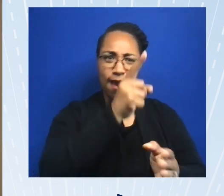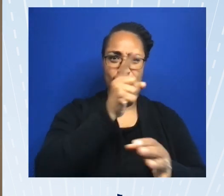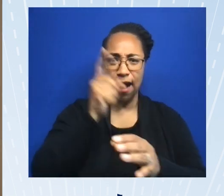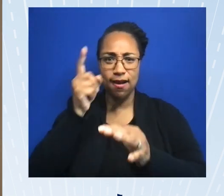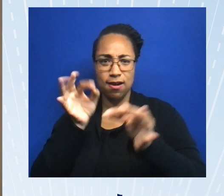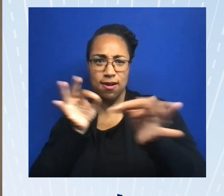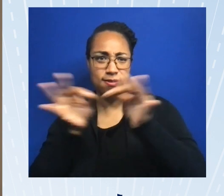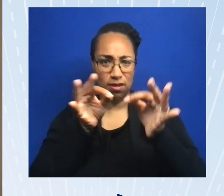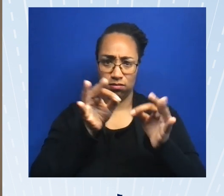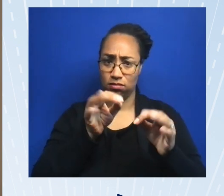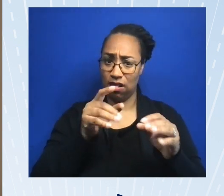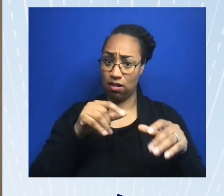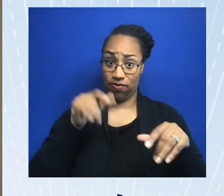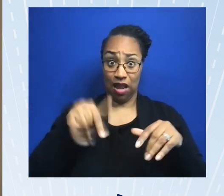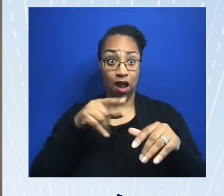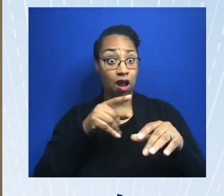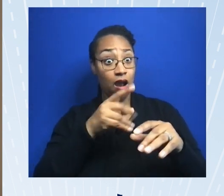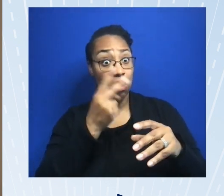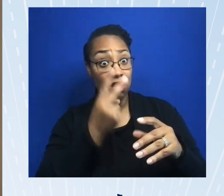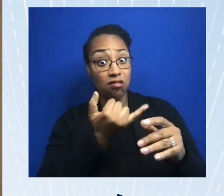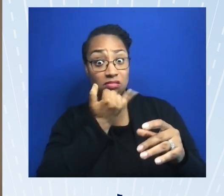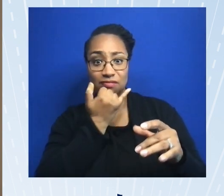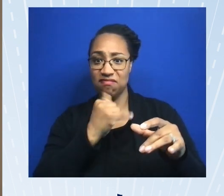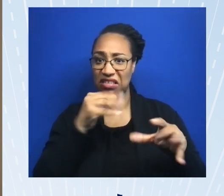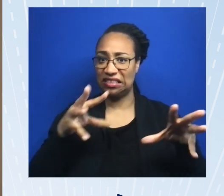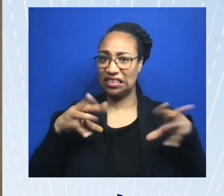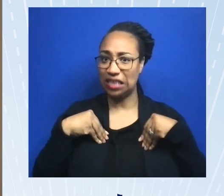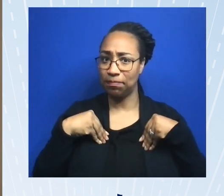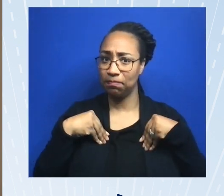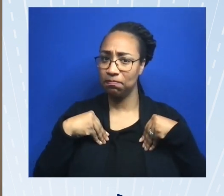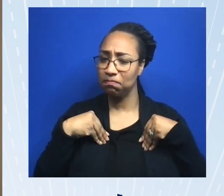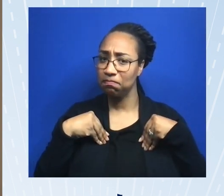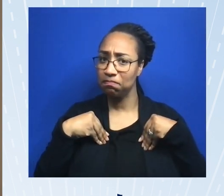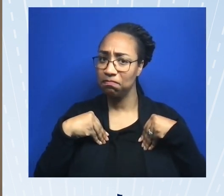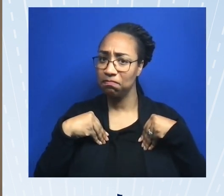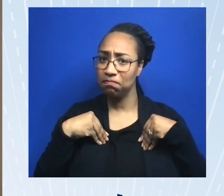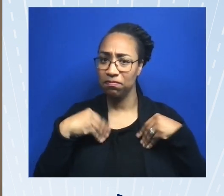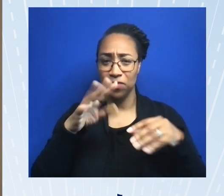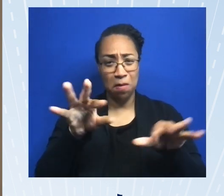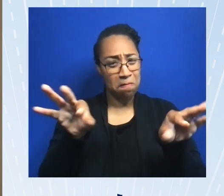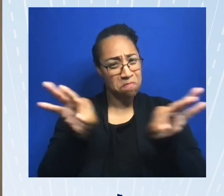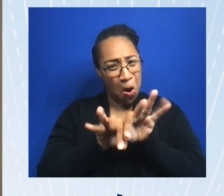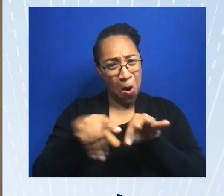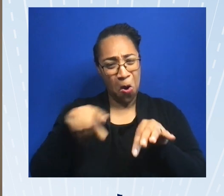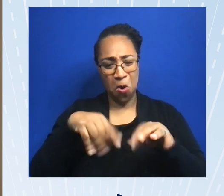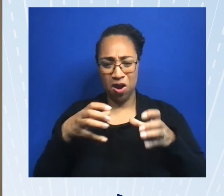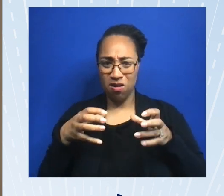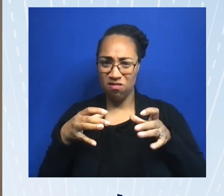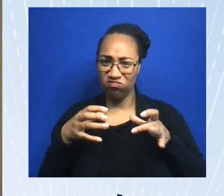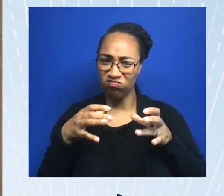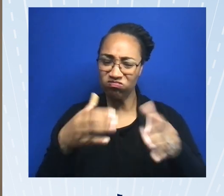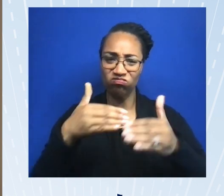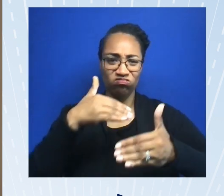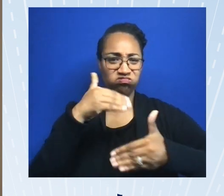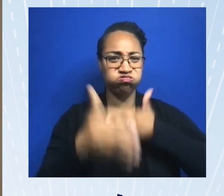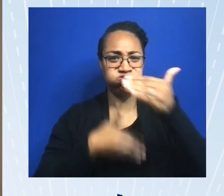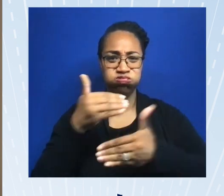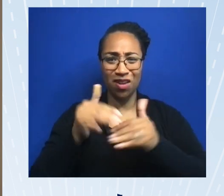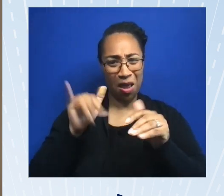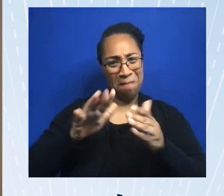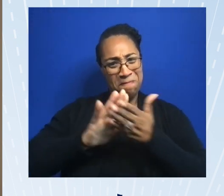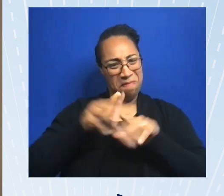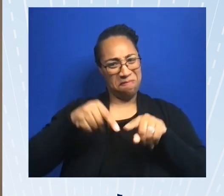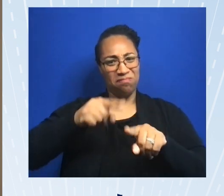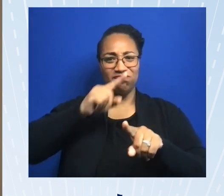is a historic step forward. It sends a clear and forceful message. In America, evil will not win. Hate will